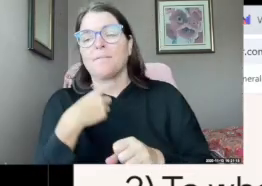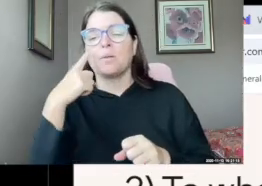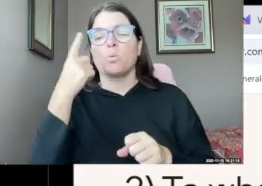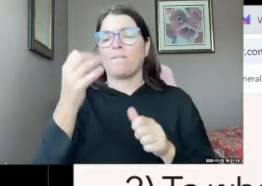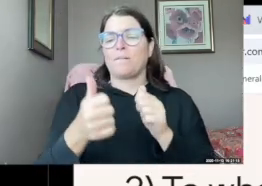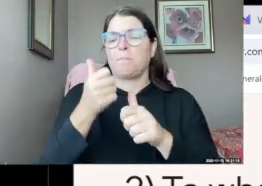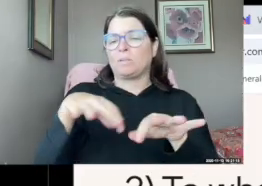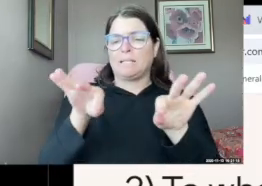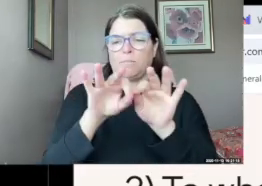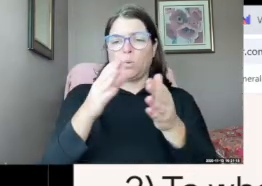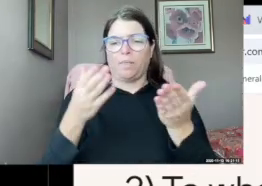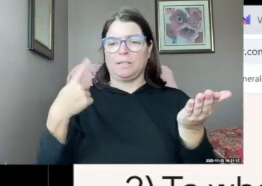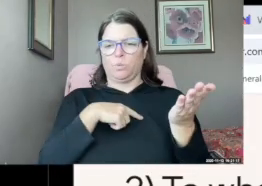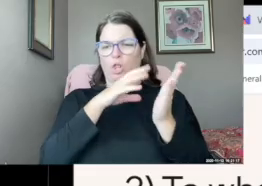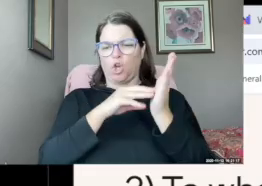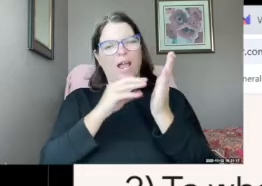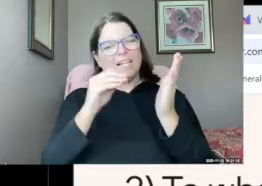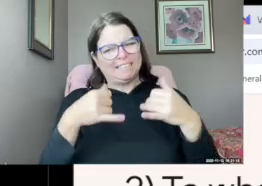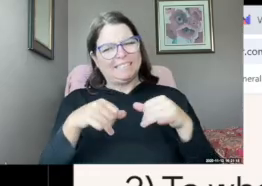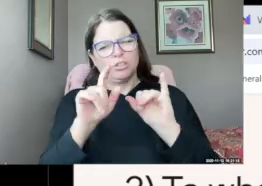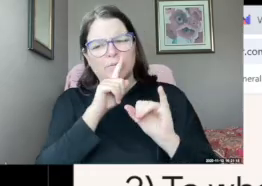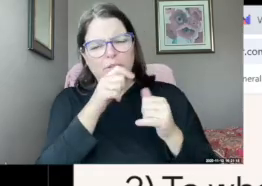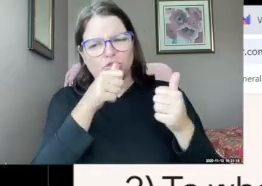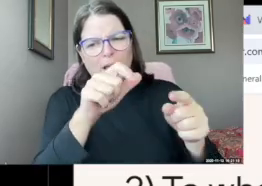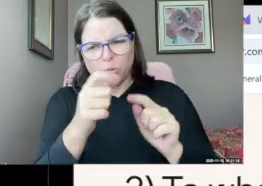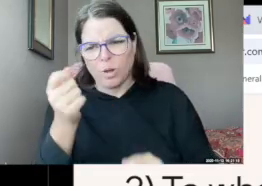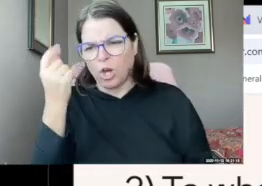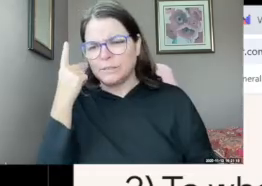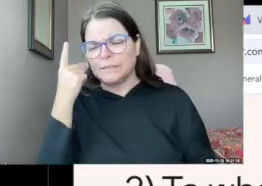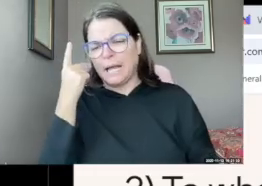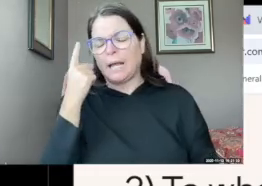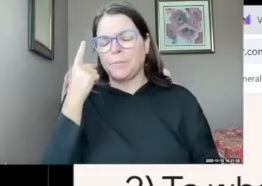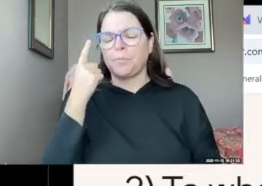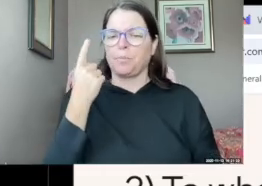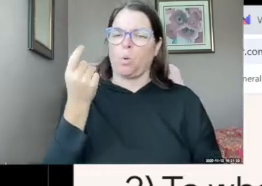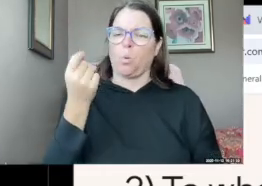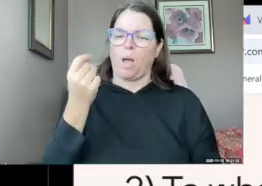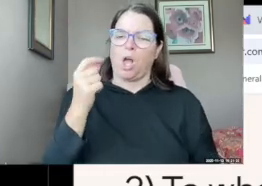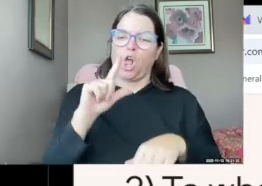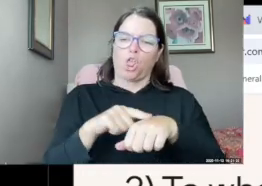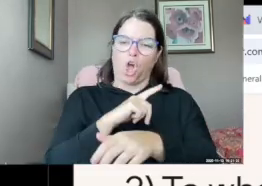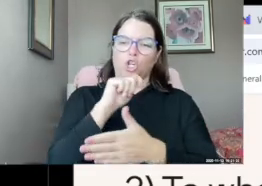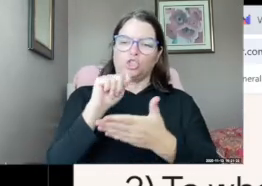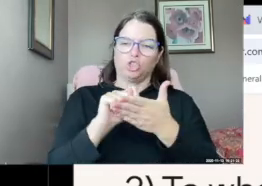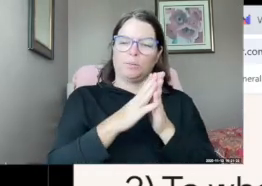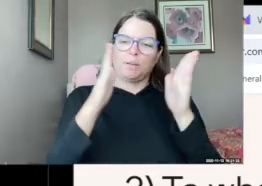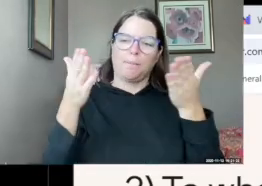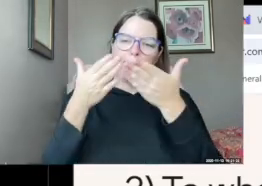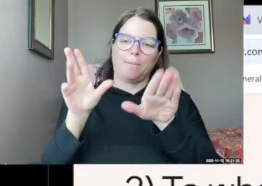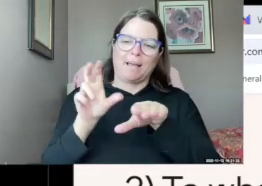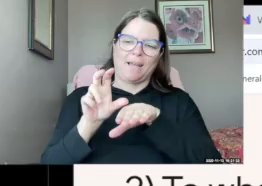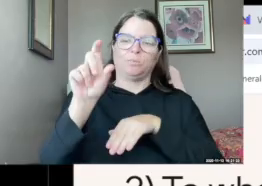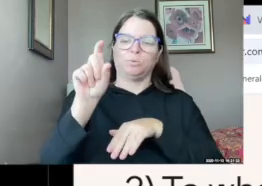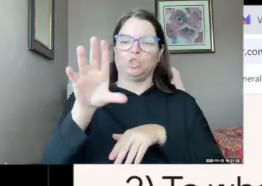I think one of the most important things we've learned and are, I think, still really trying to understand is what the